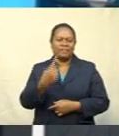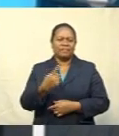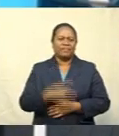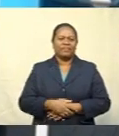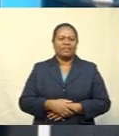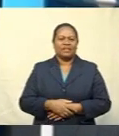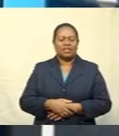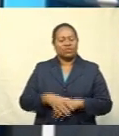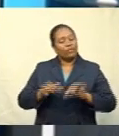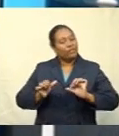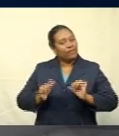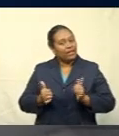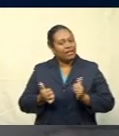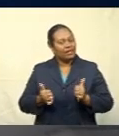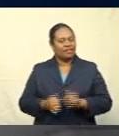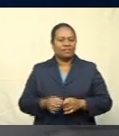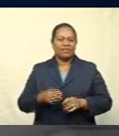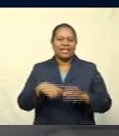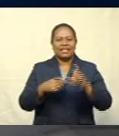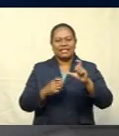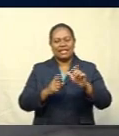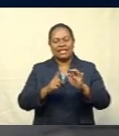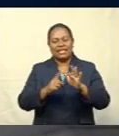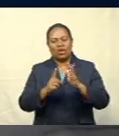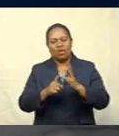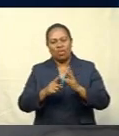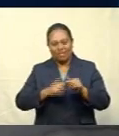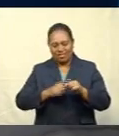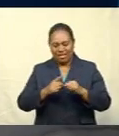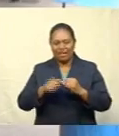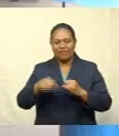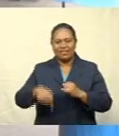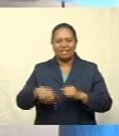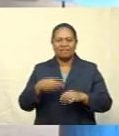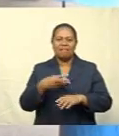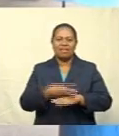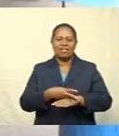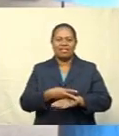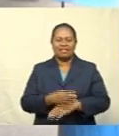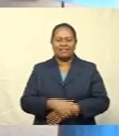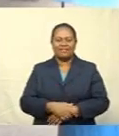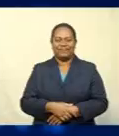who finishes his term as CEO at the end of this month.